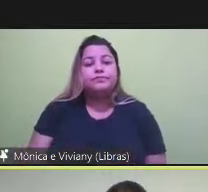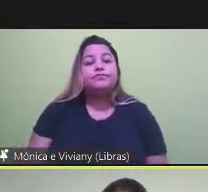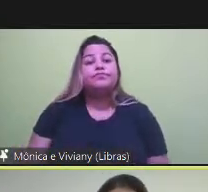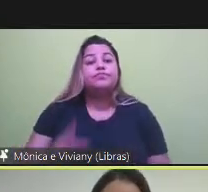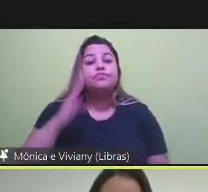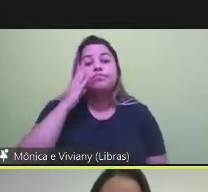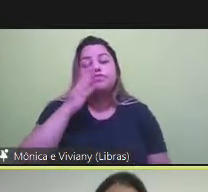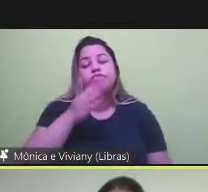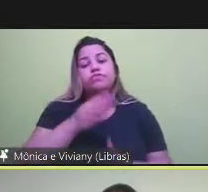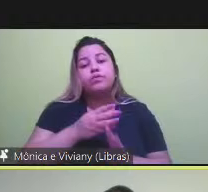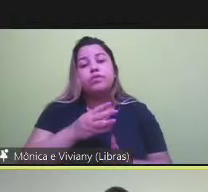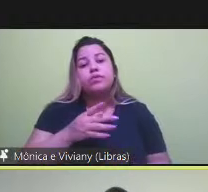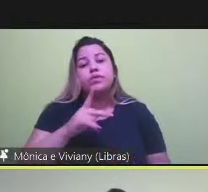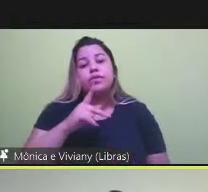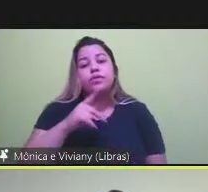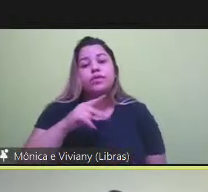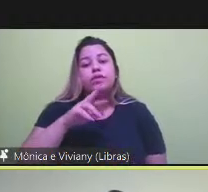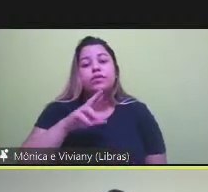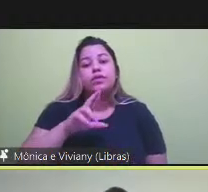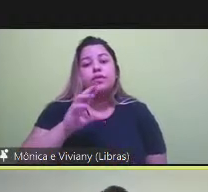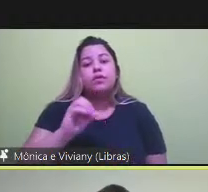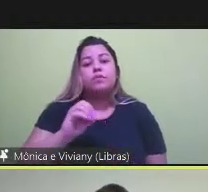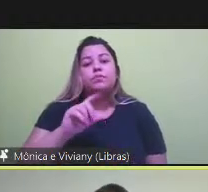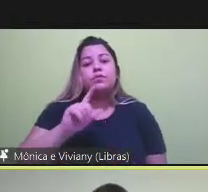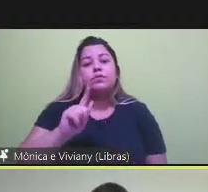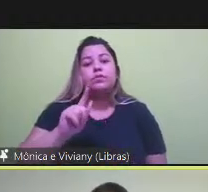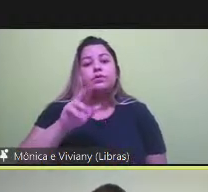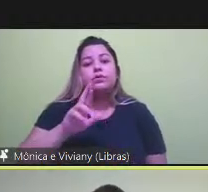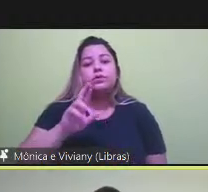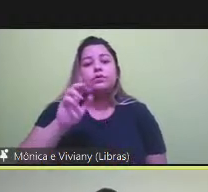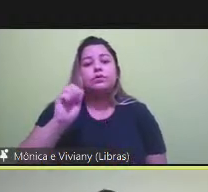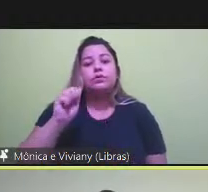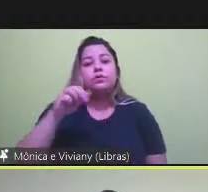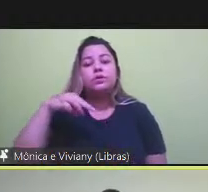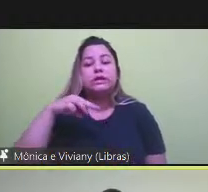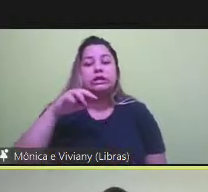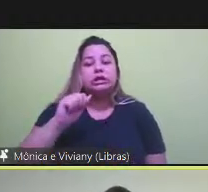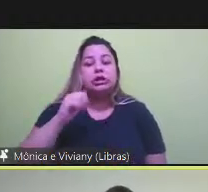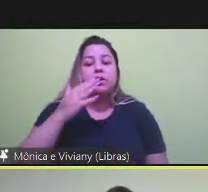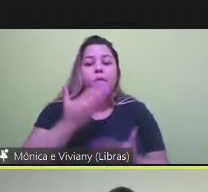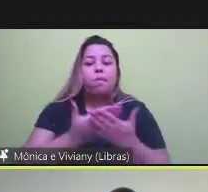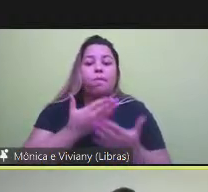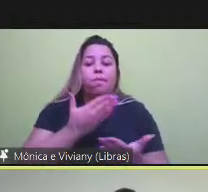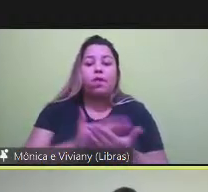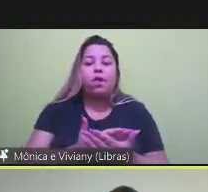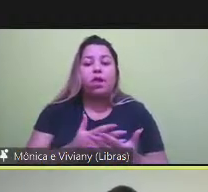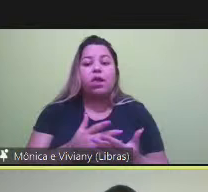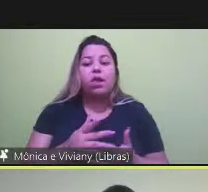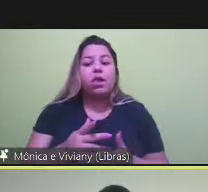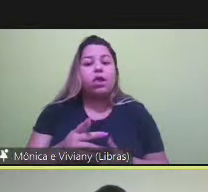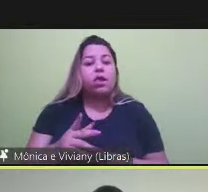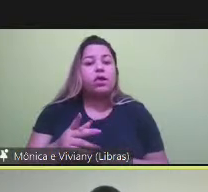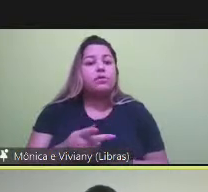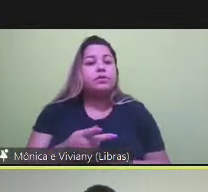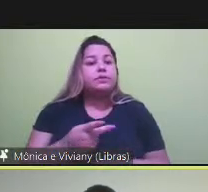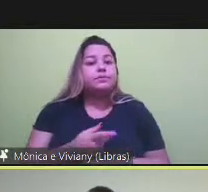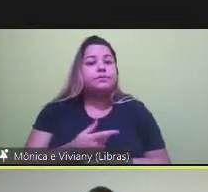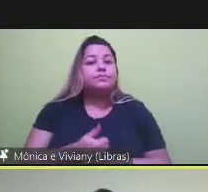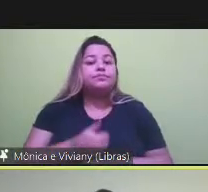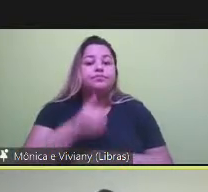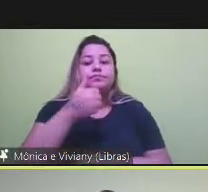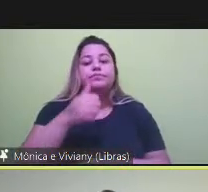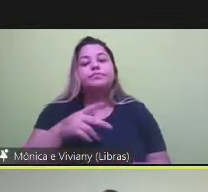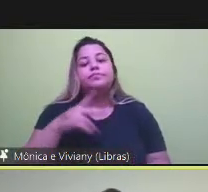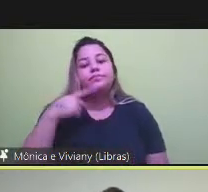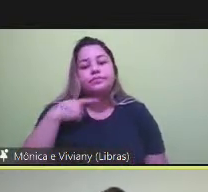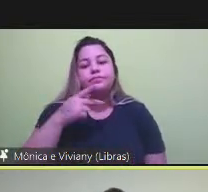which are the objectives of this program. So it contributes with the integral formation education of students through the promotion and